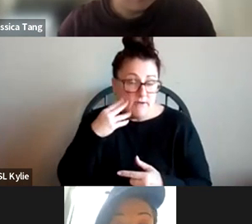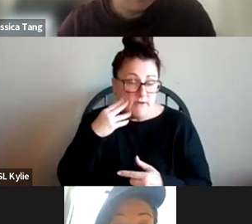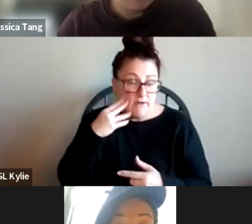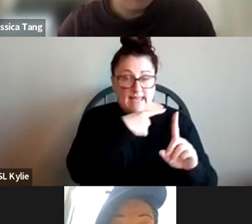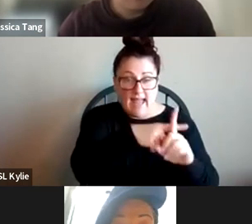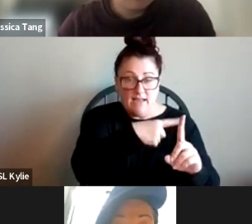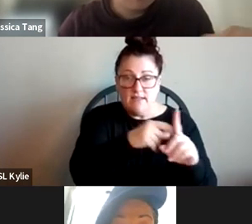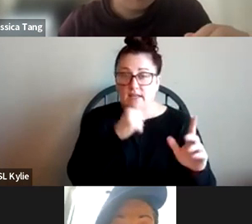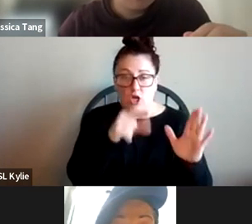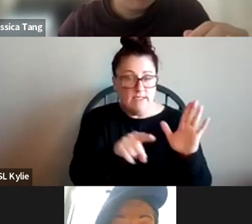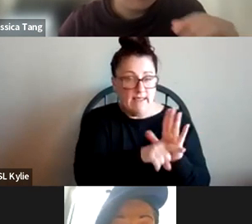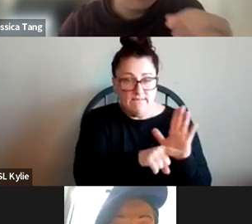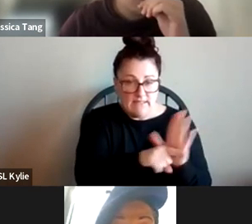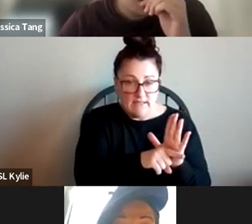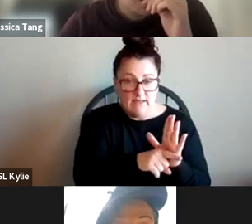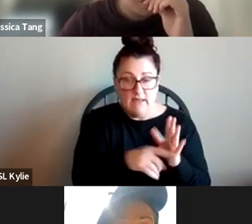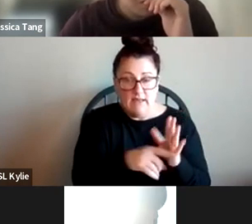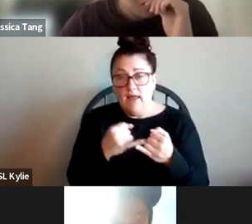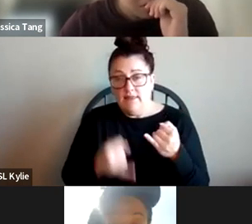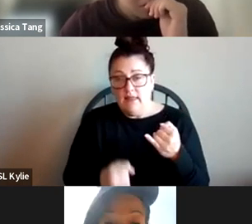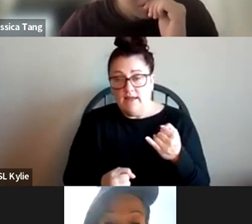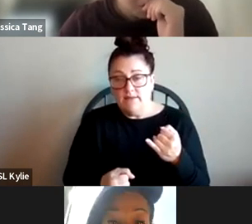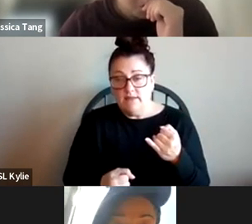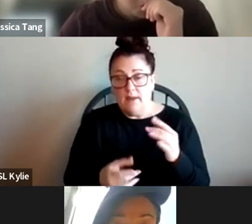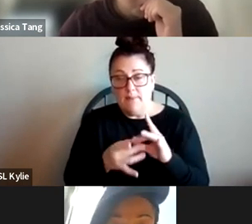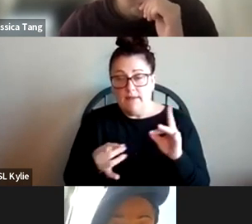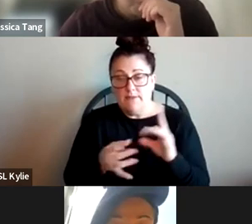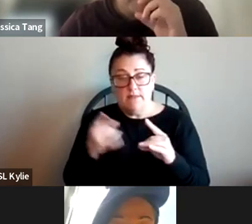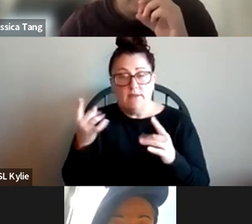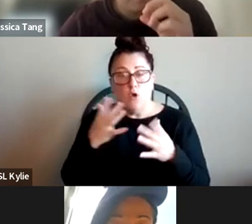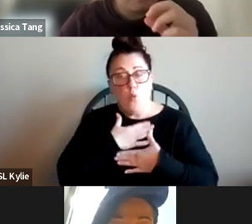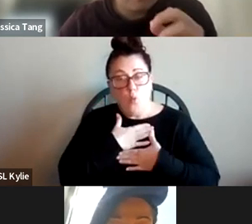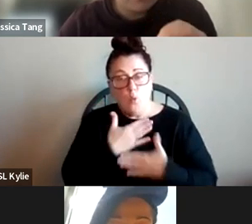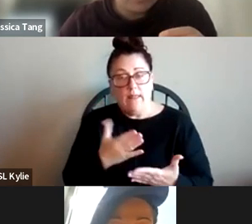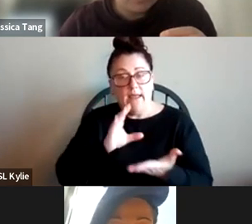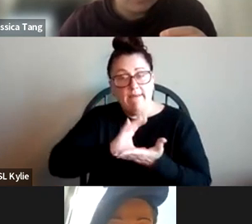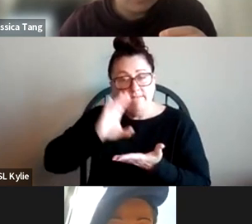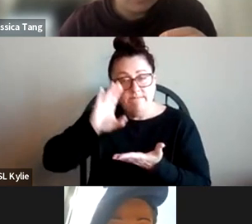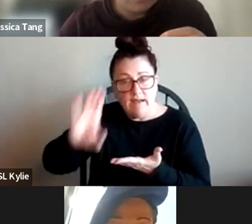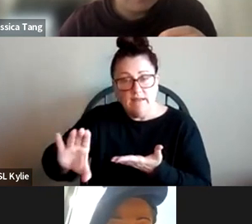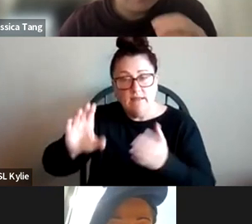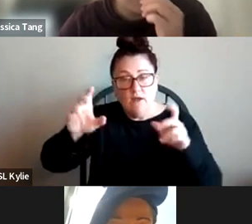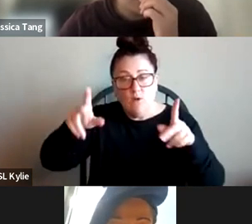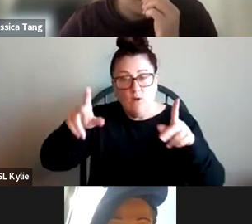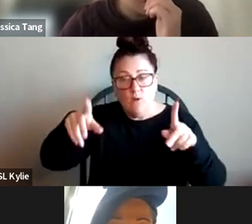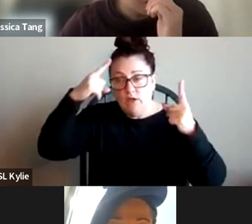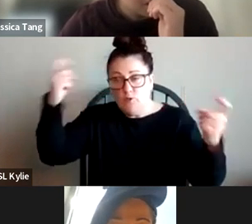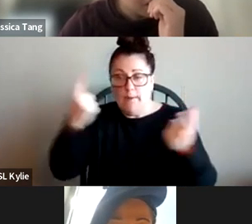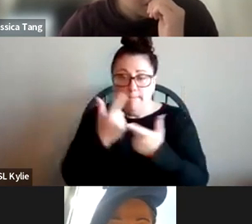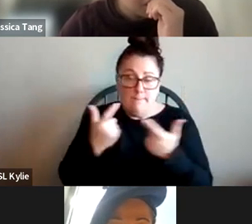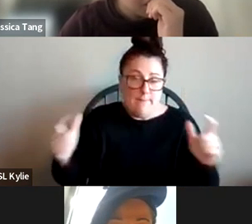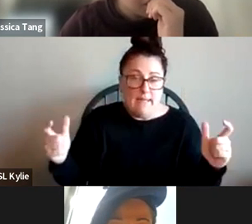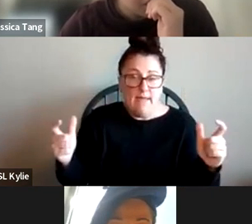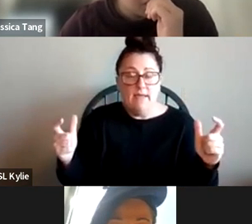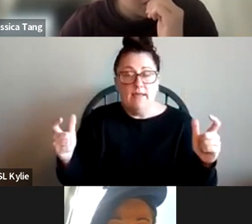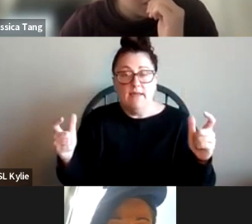deficit. And then lastly, as mentioned, someone that's willing to make an investment that would allow us to dream big and invest